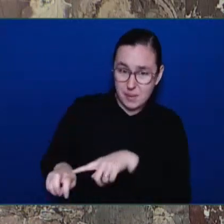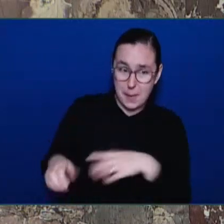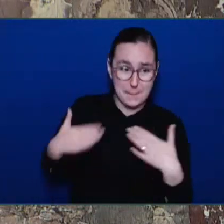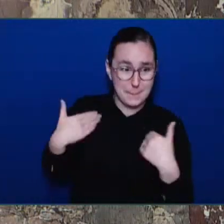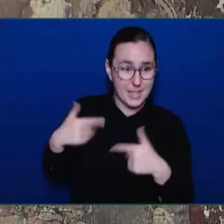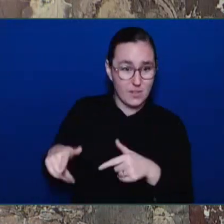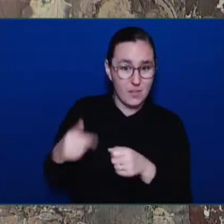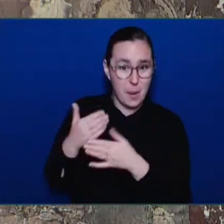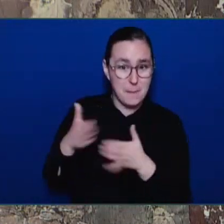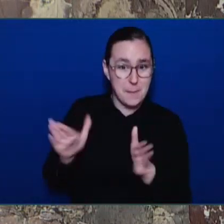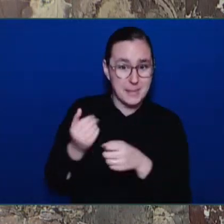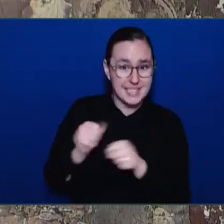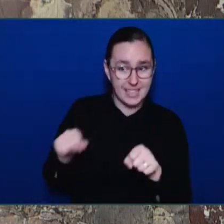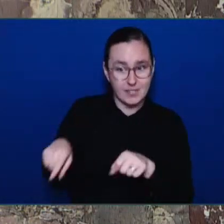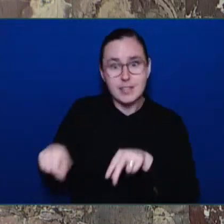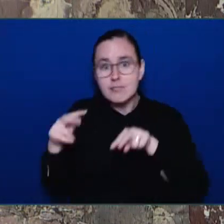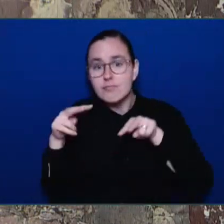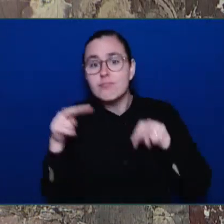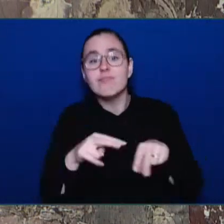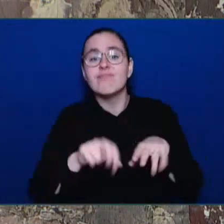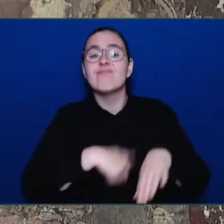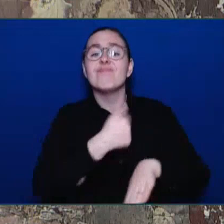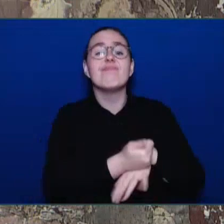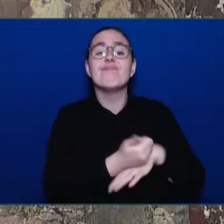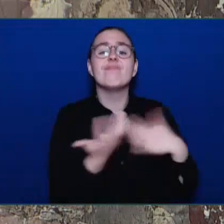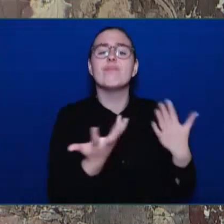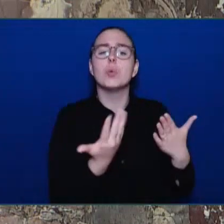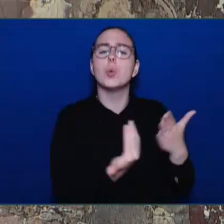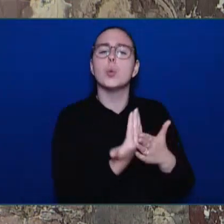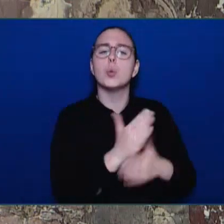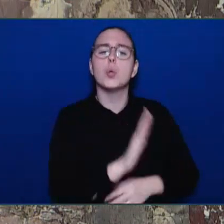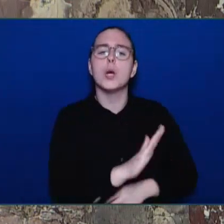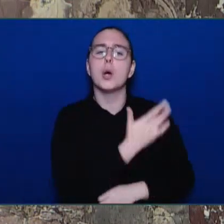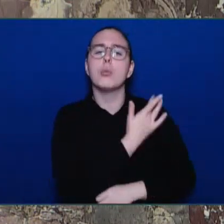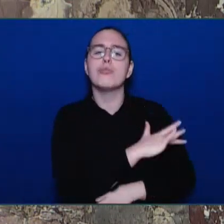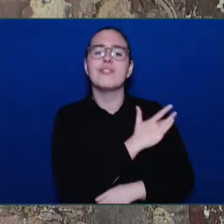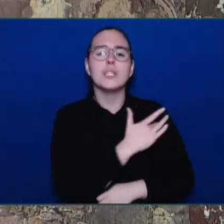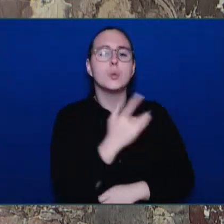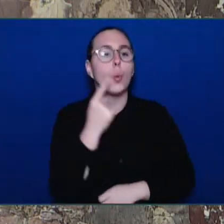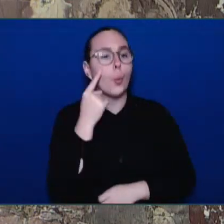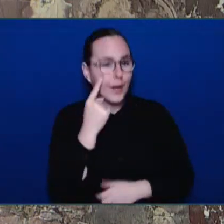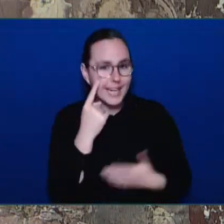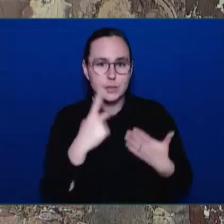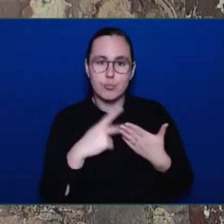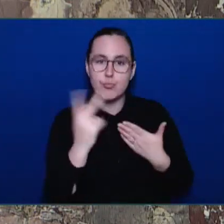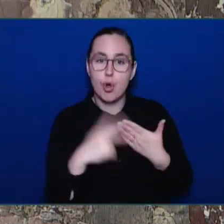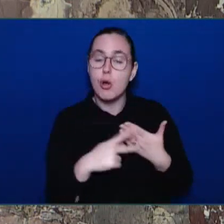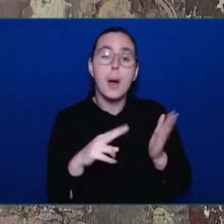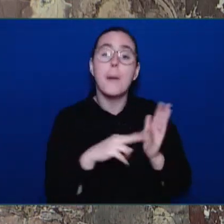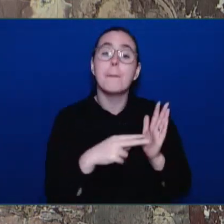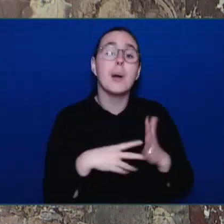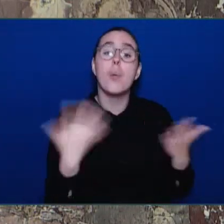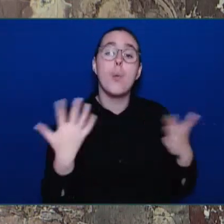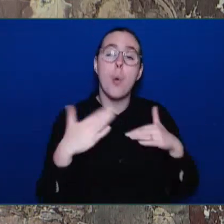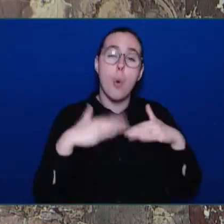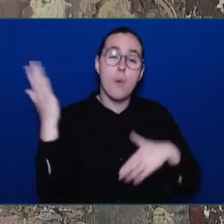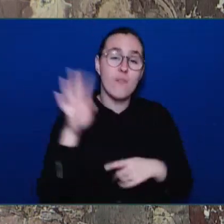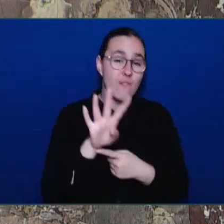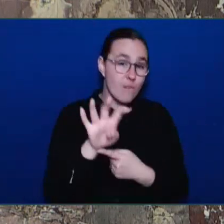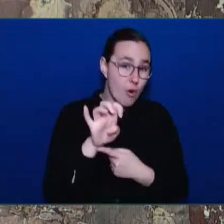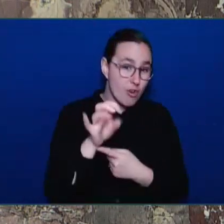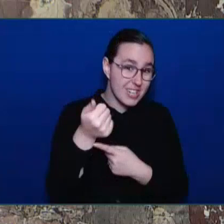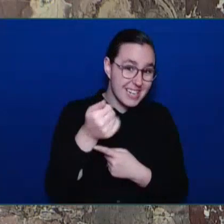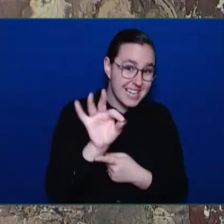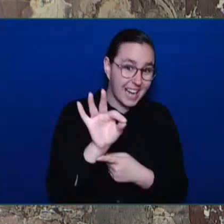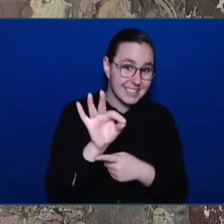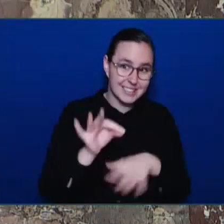new provincial witness program that resulted in 419 charges laid, including 134 murder charges and